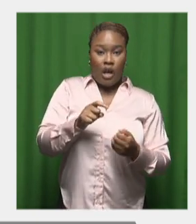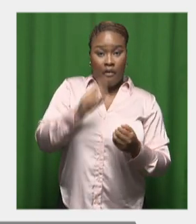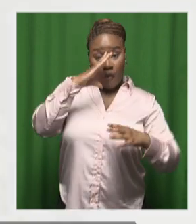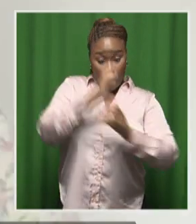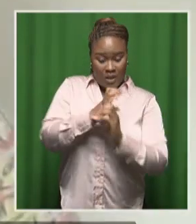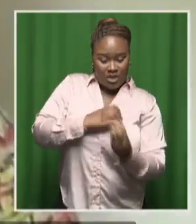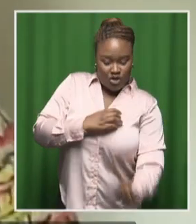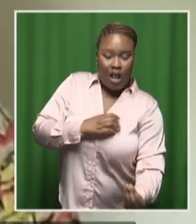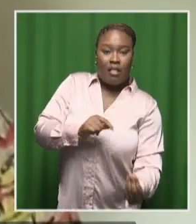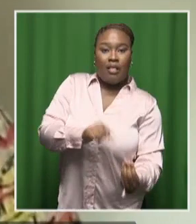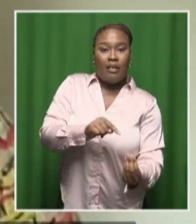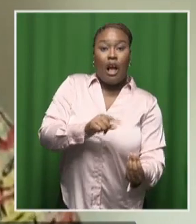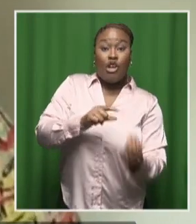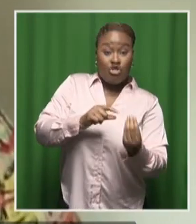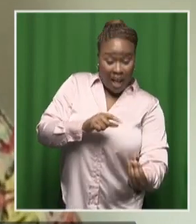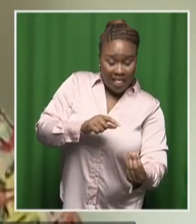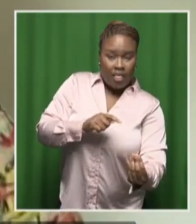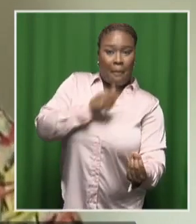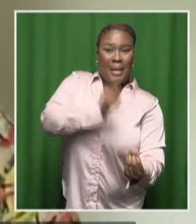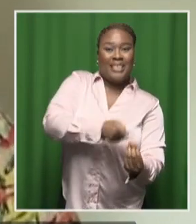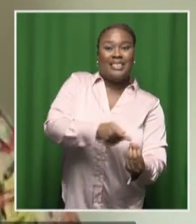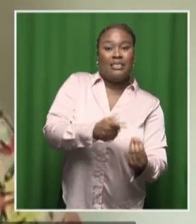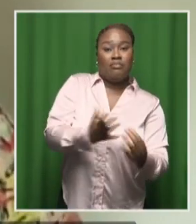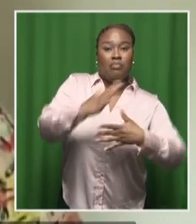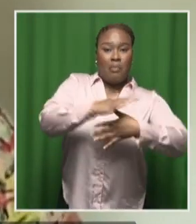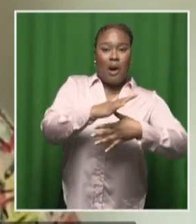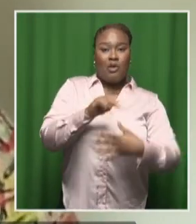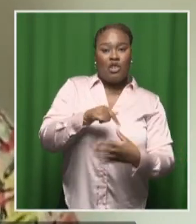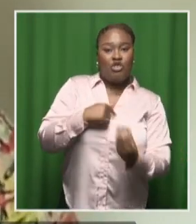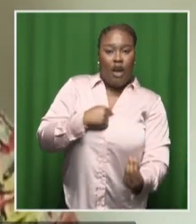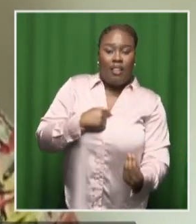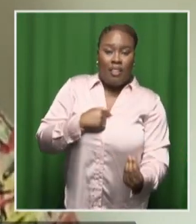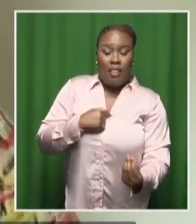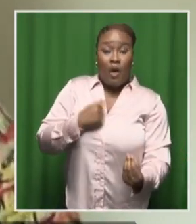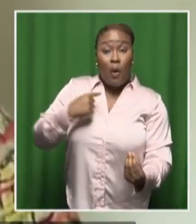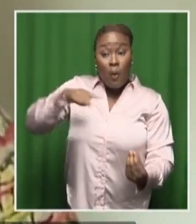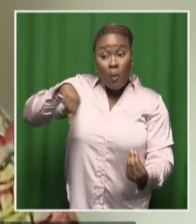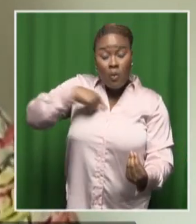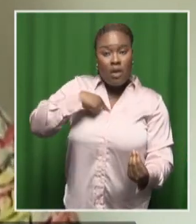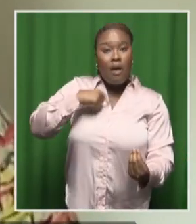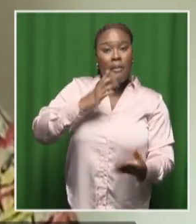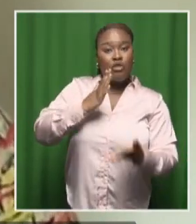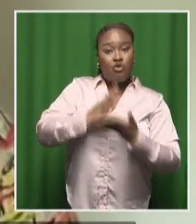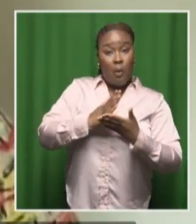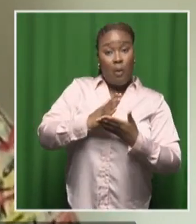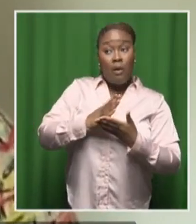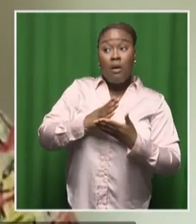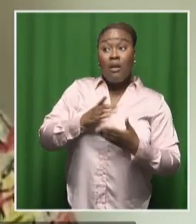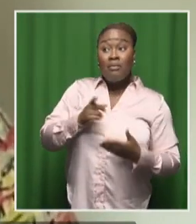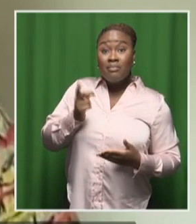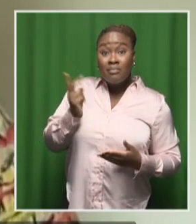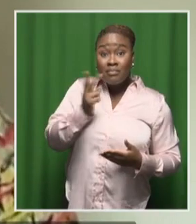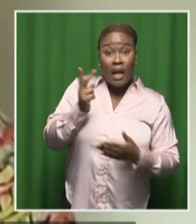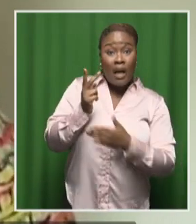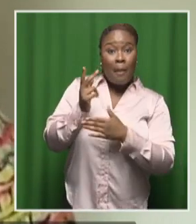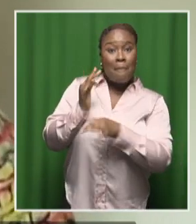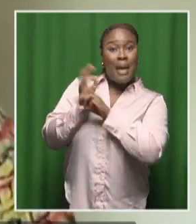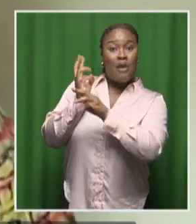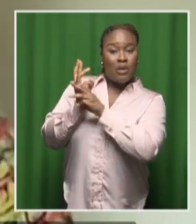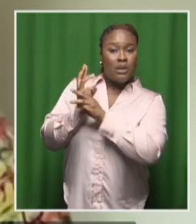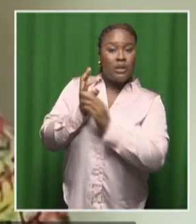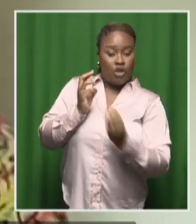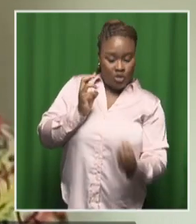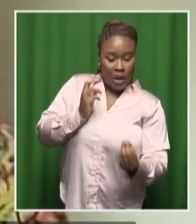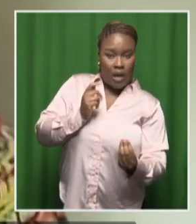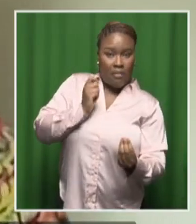child who is in the center. And so we need to be able to ensure that that duty to maintain